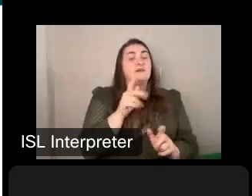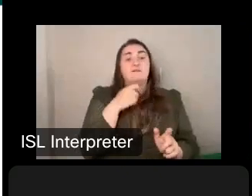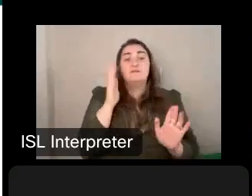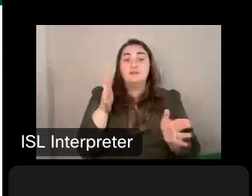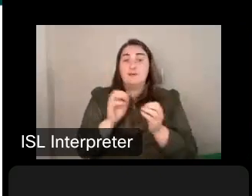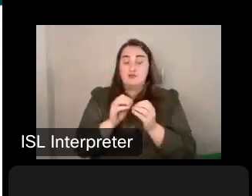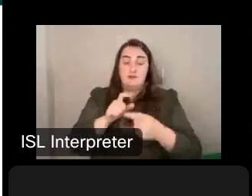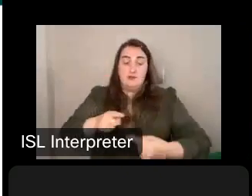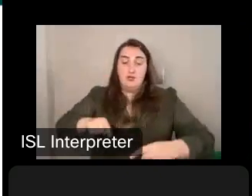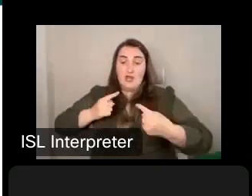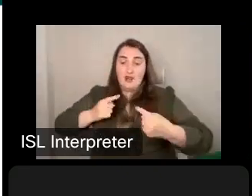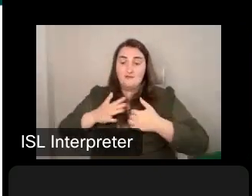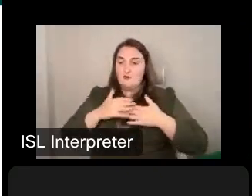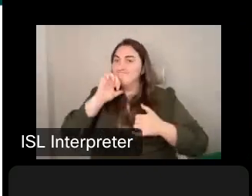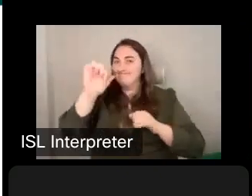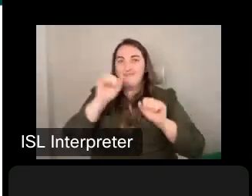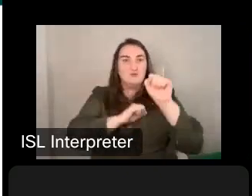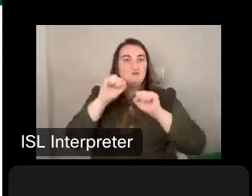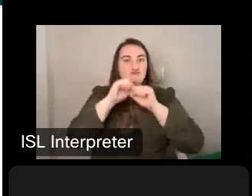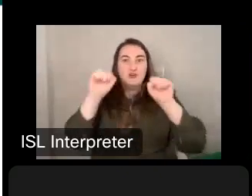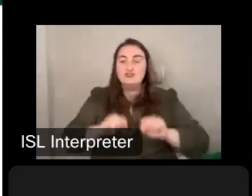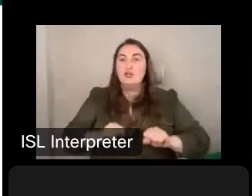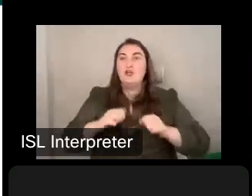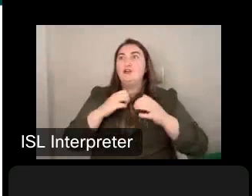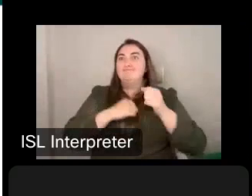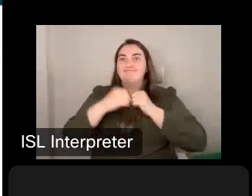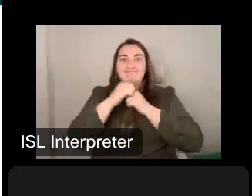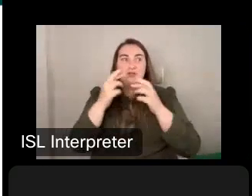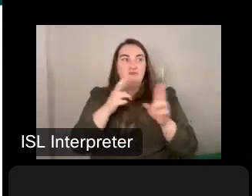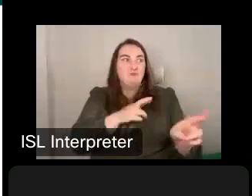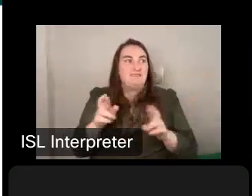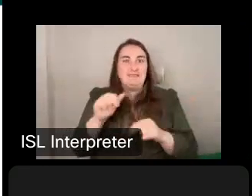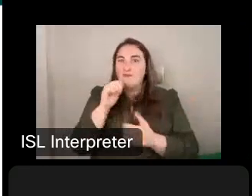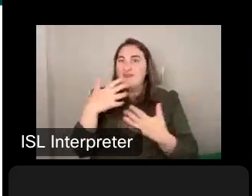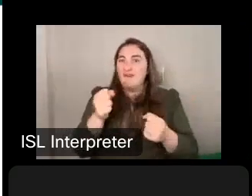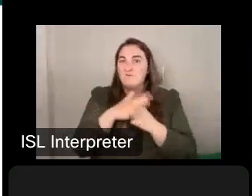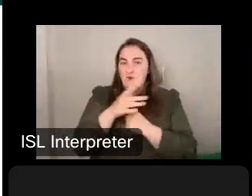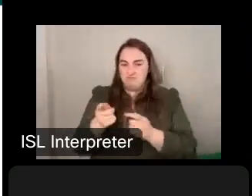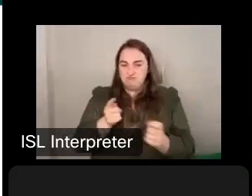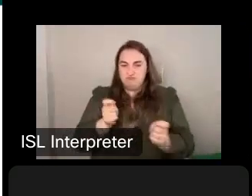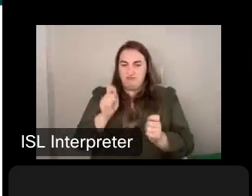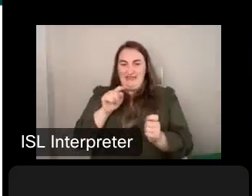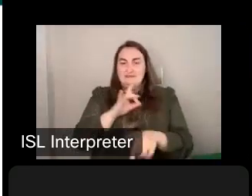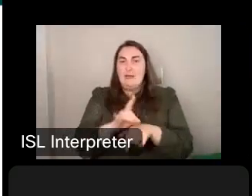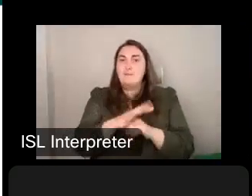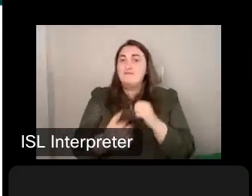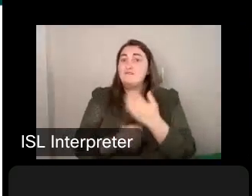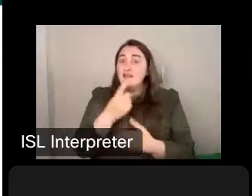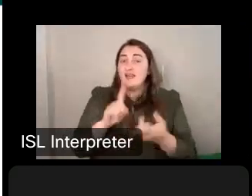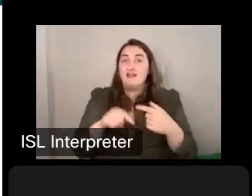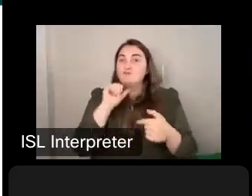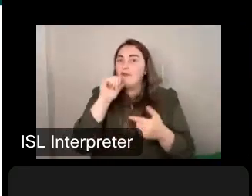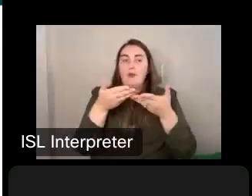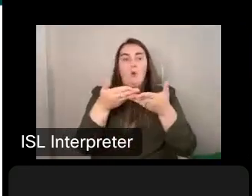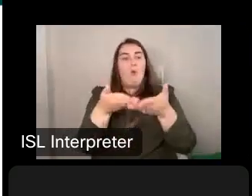challenges in terms of a lack of structure and routine for handling those events. And they reported that there was a lack of open discussion